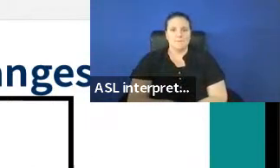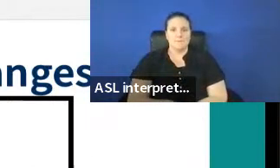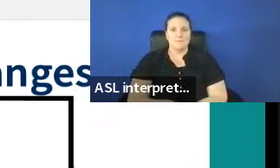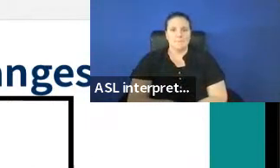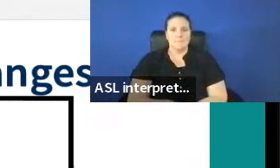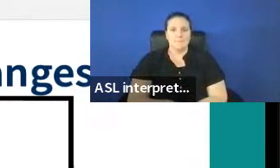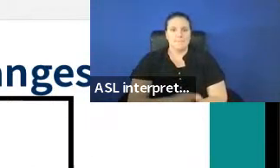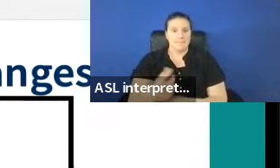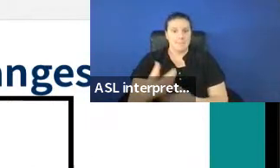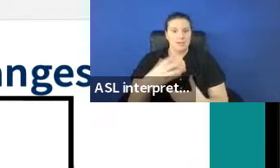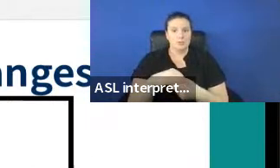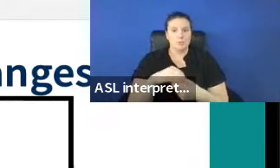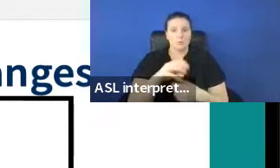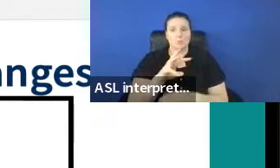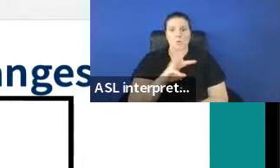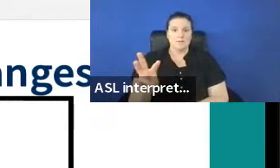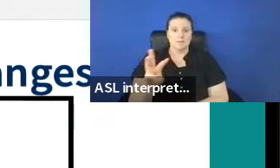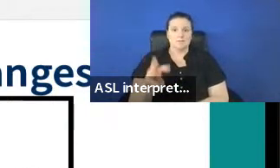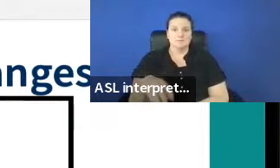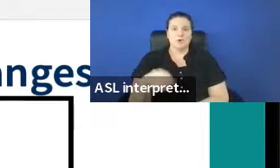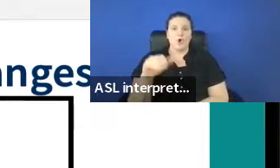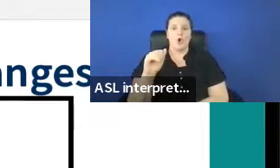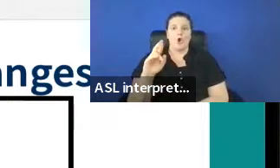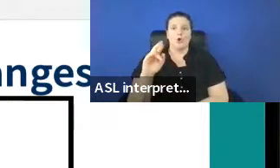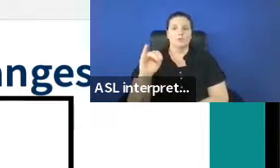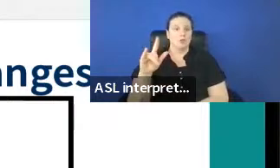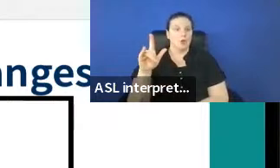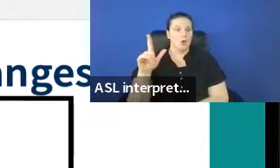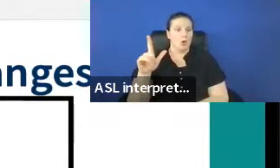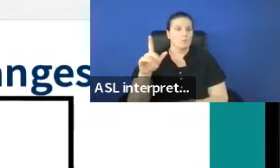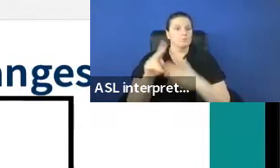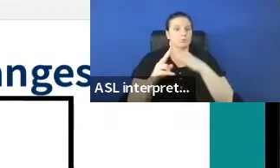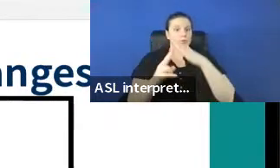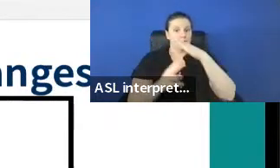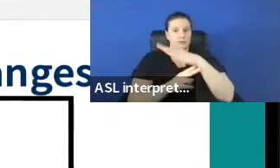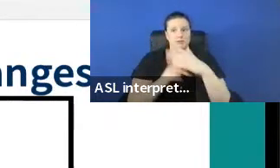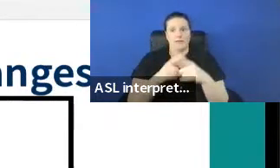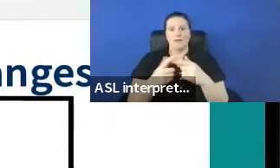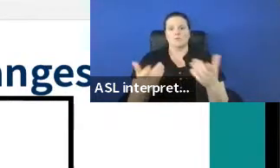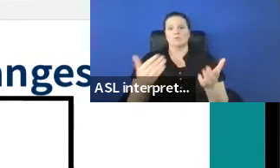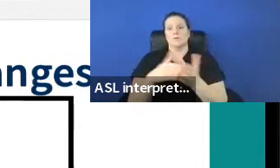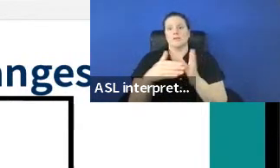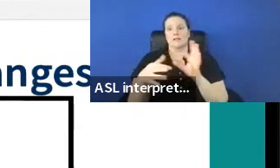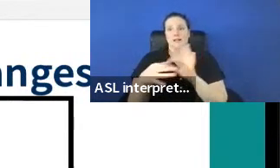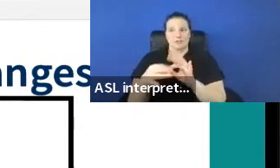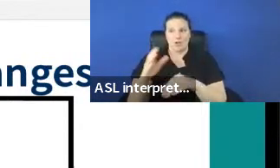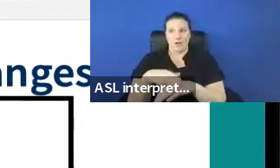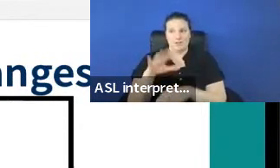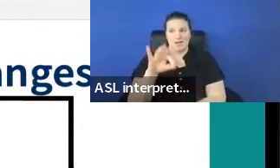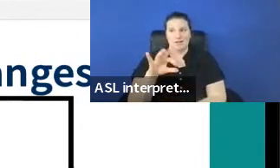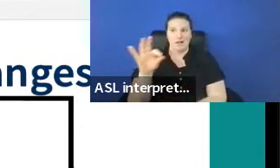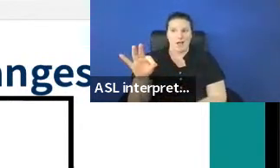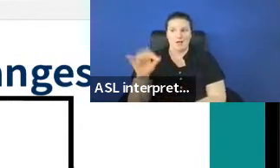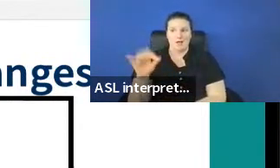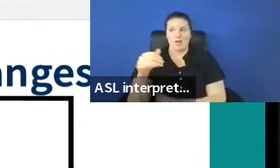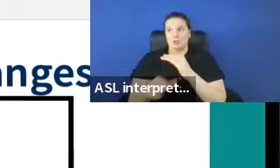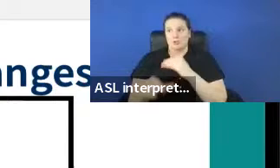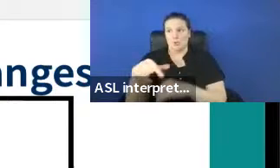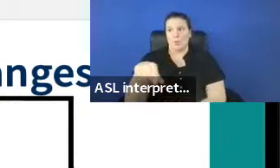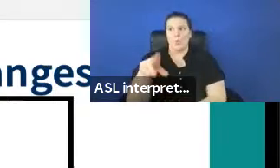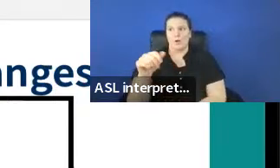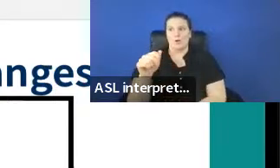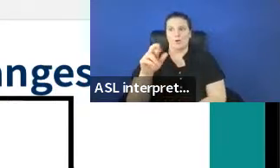And they include a west arterial bridge and the reconnection of Pier 99 Street under the corridor that connects the